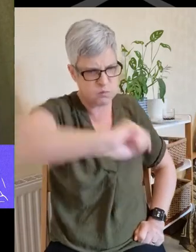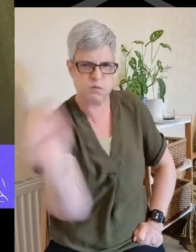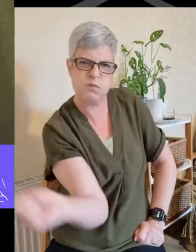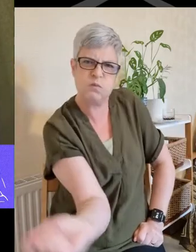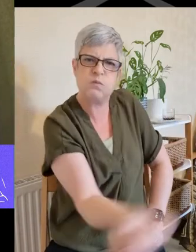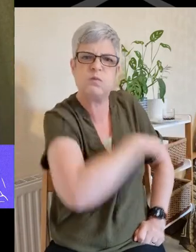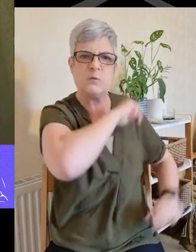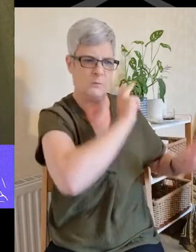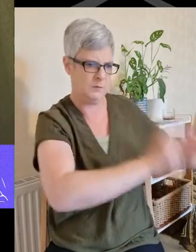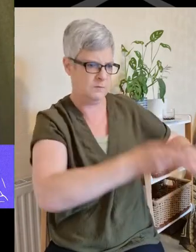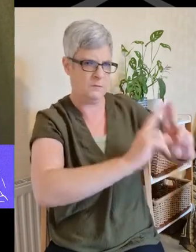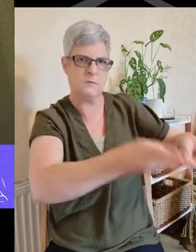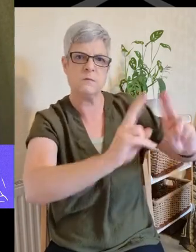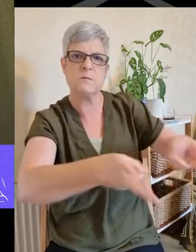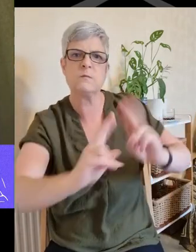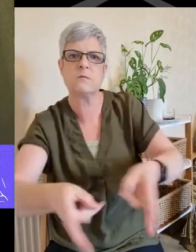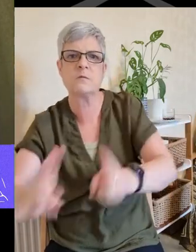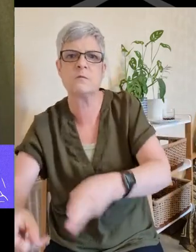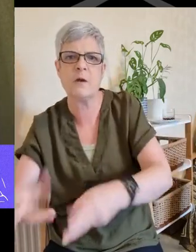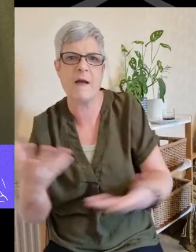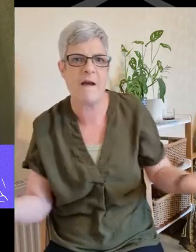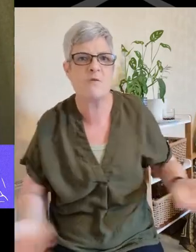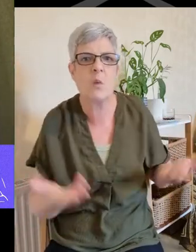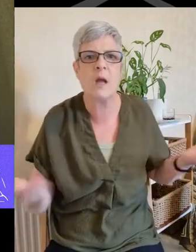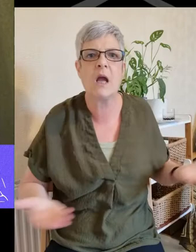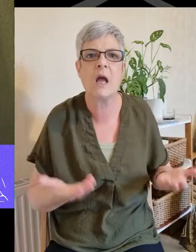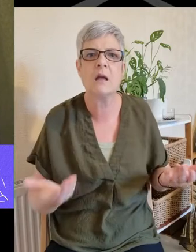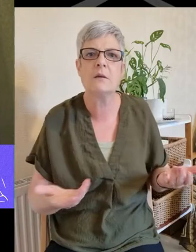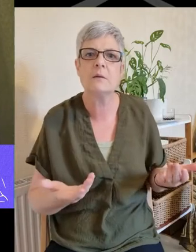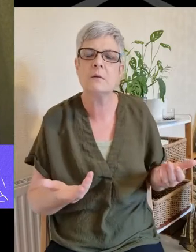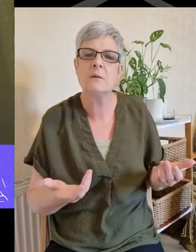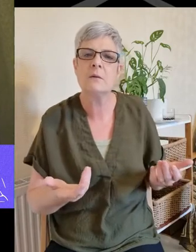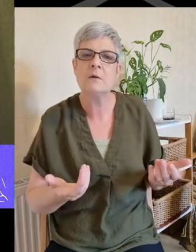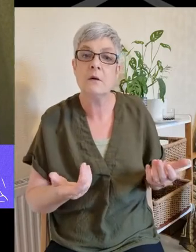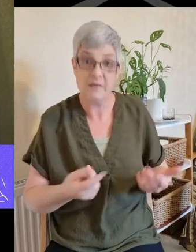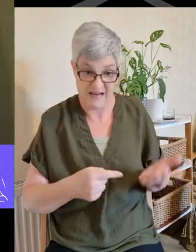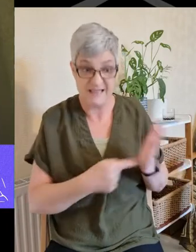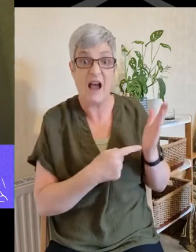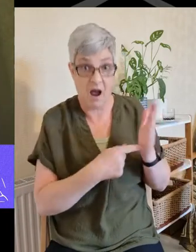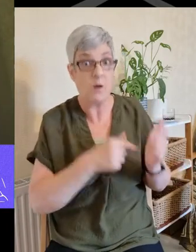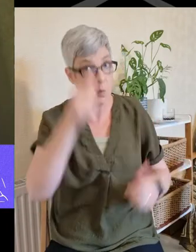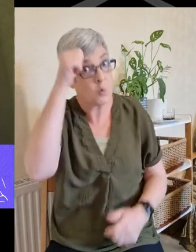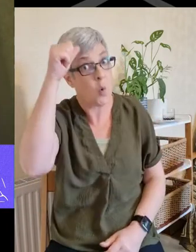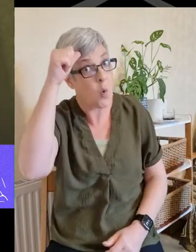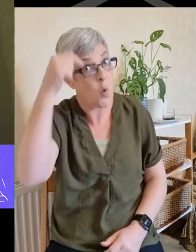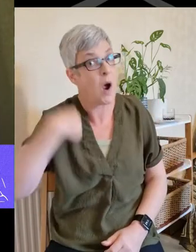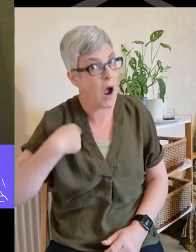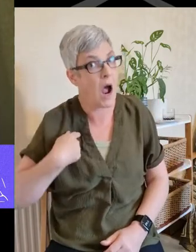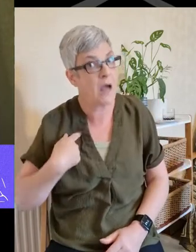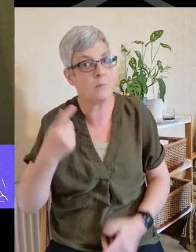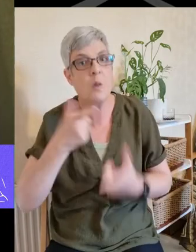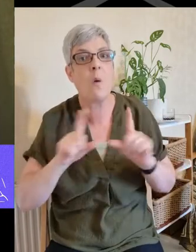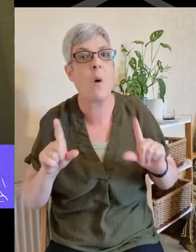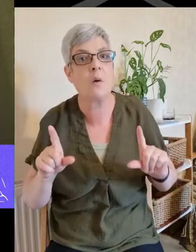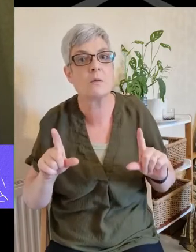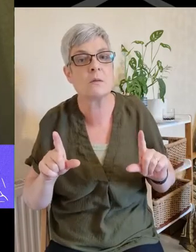her towns on the mainland. Then Tyre will know that I am Lord.